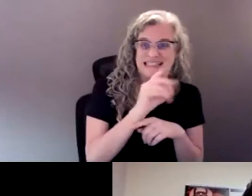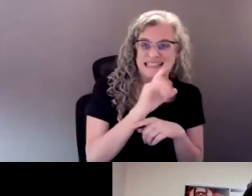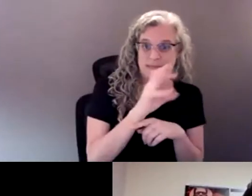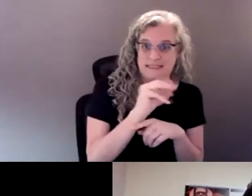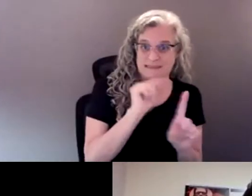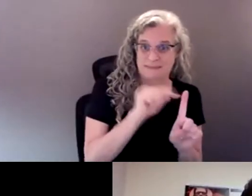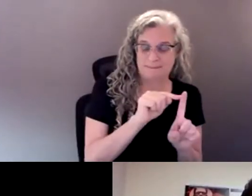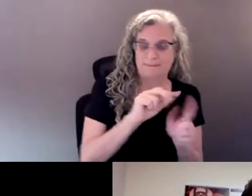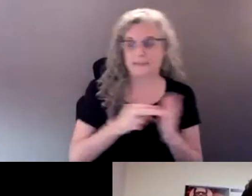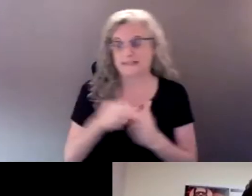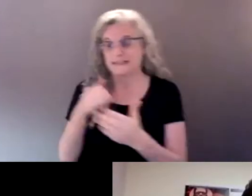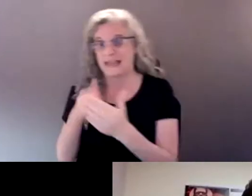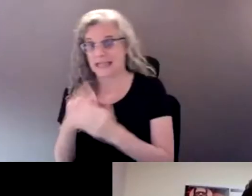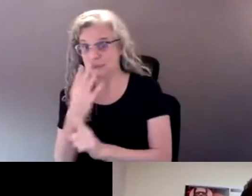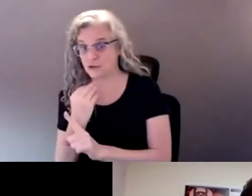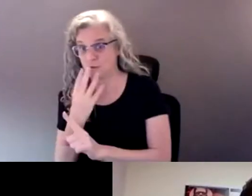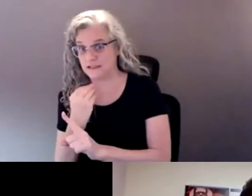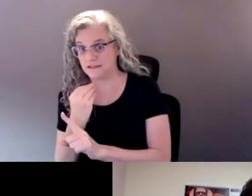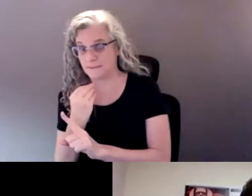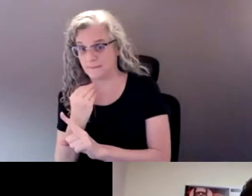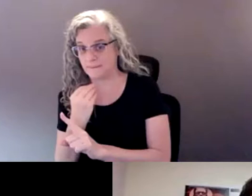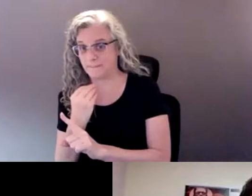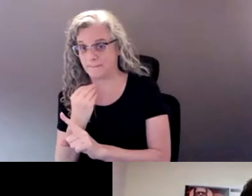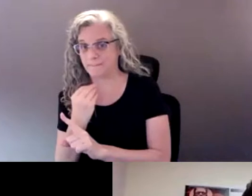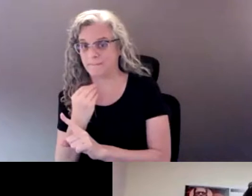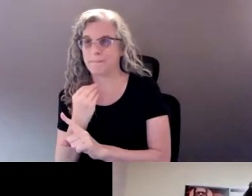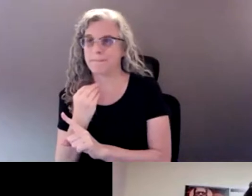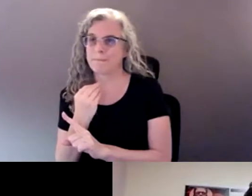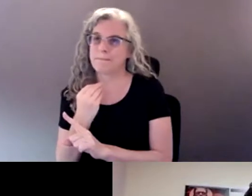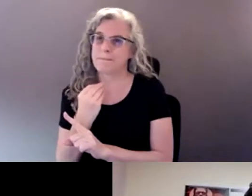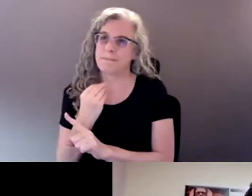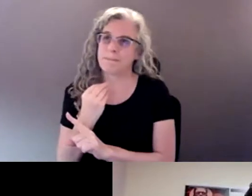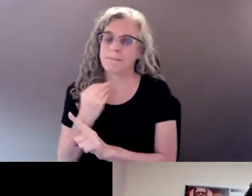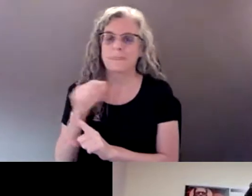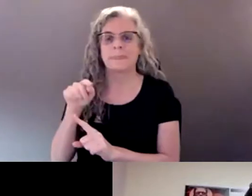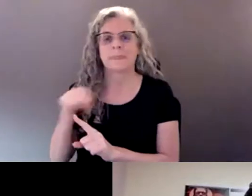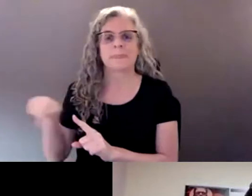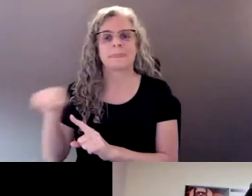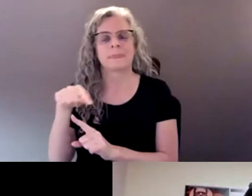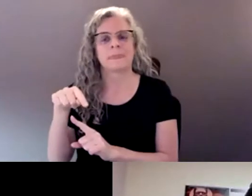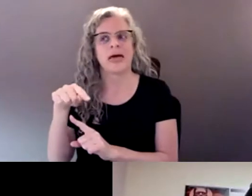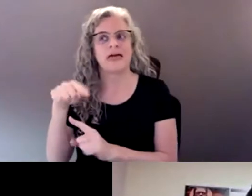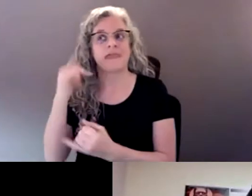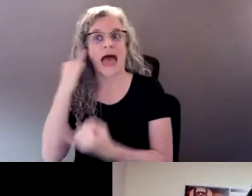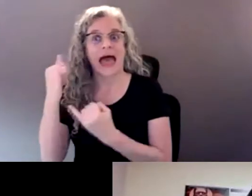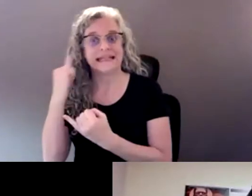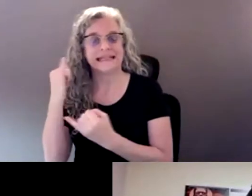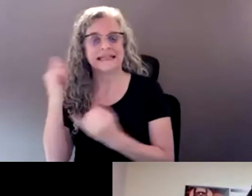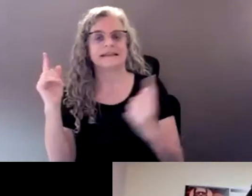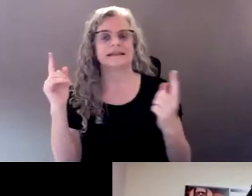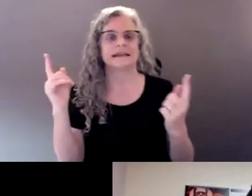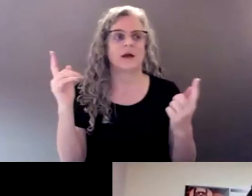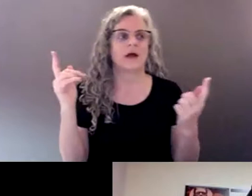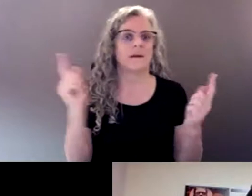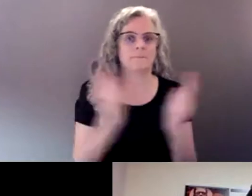that anti-Judaism meets figures of thought, meet figures of flesh, and start to work upon